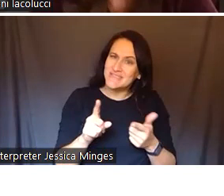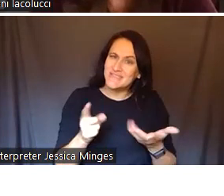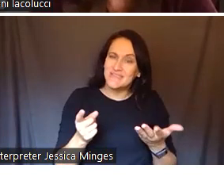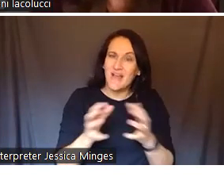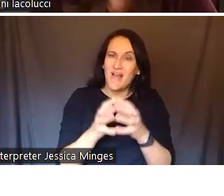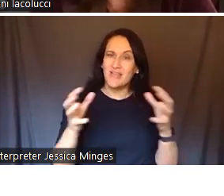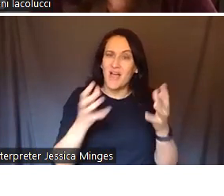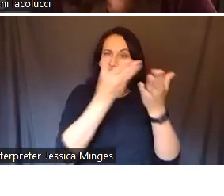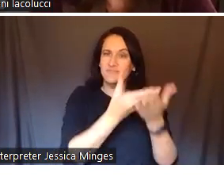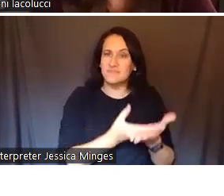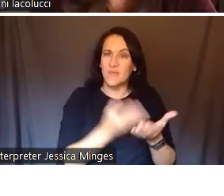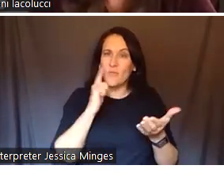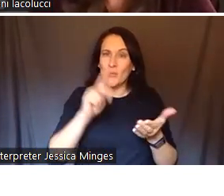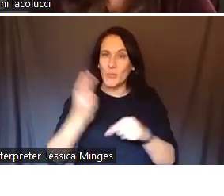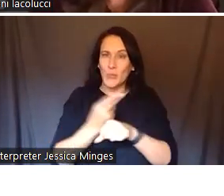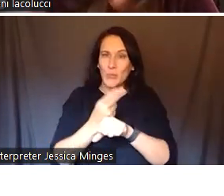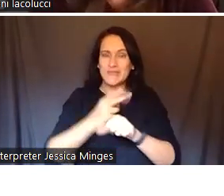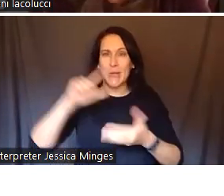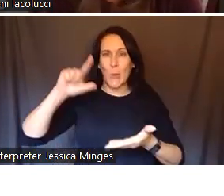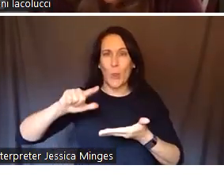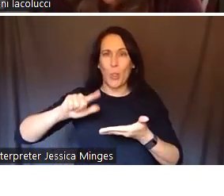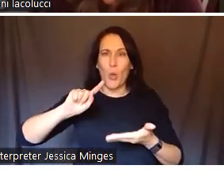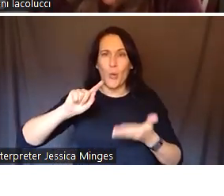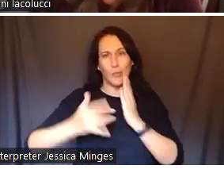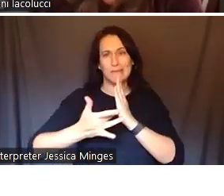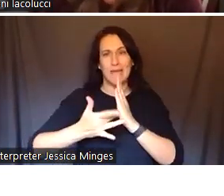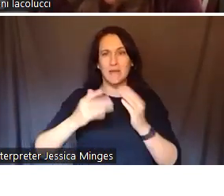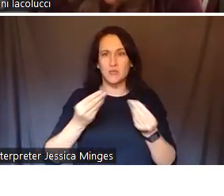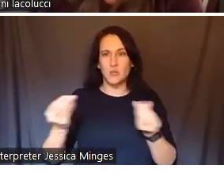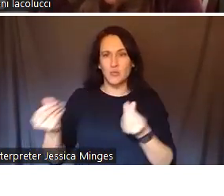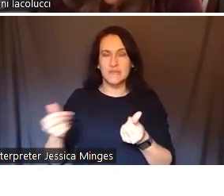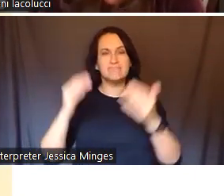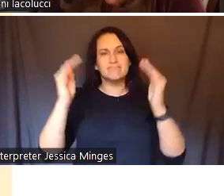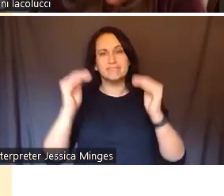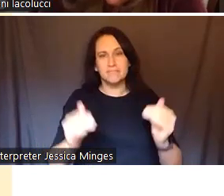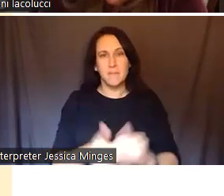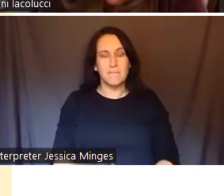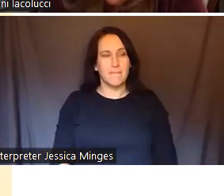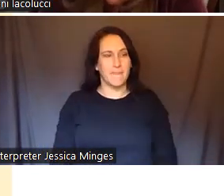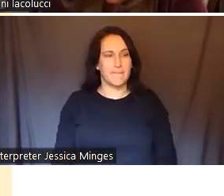lot of validity to using these low-tech solutions. Next slide, please.